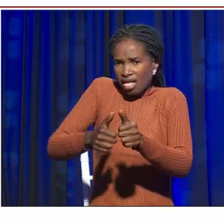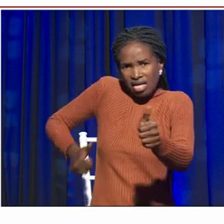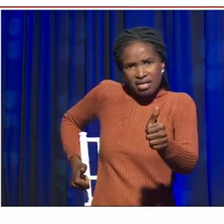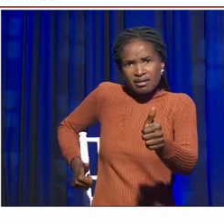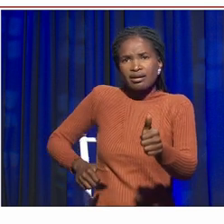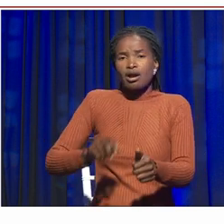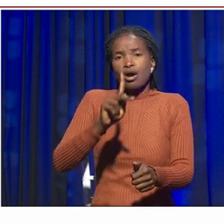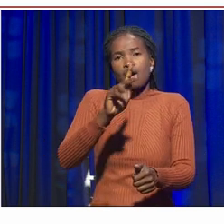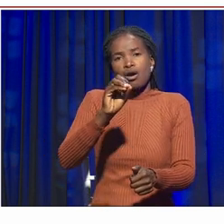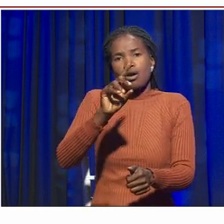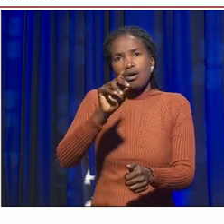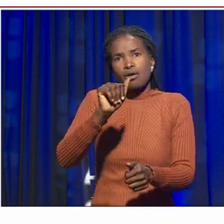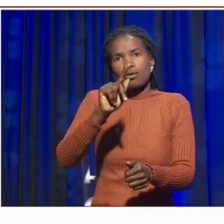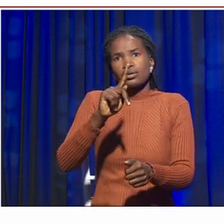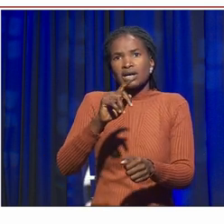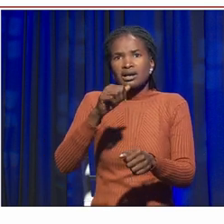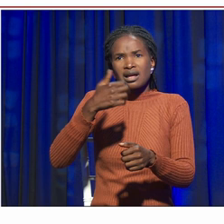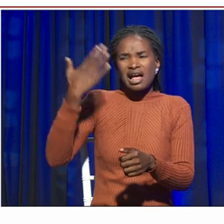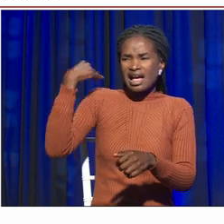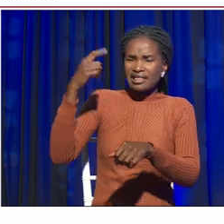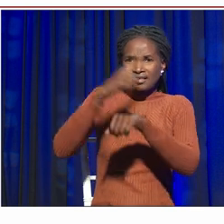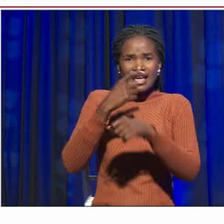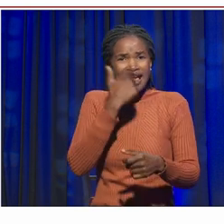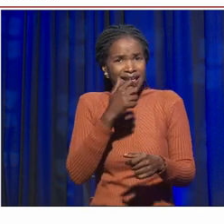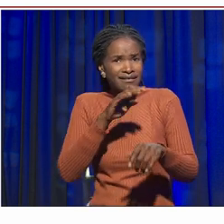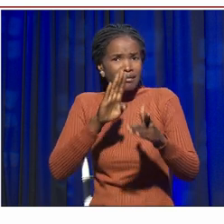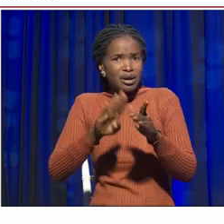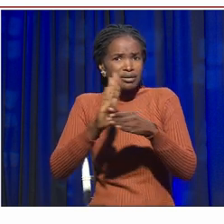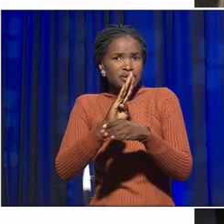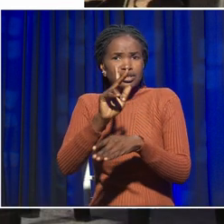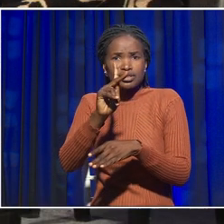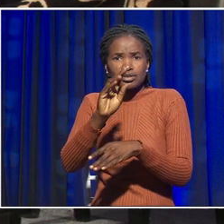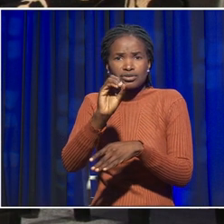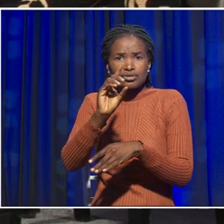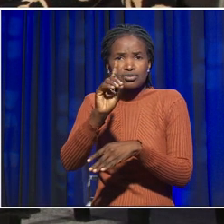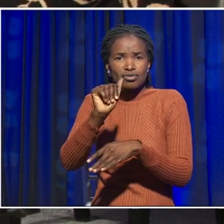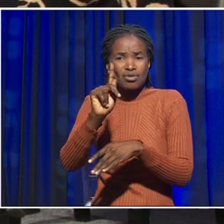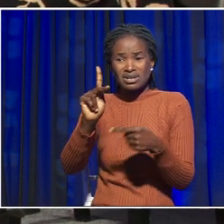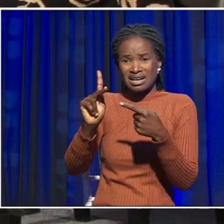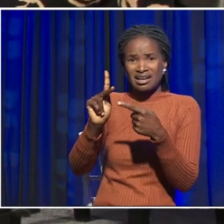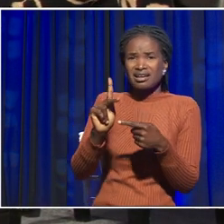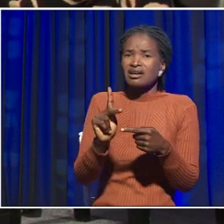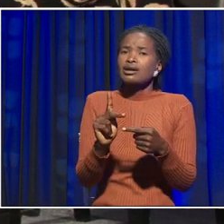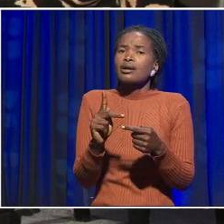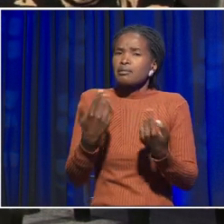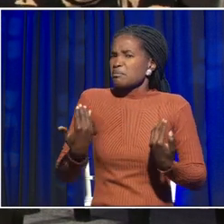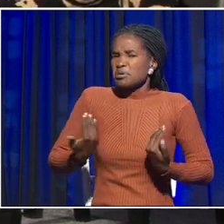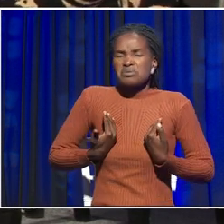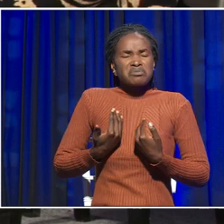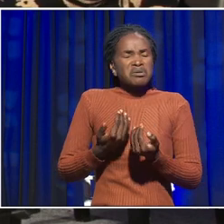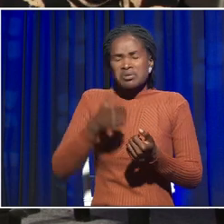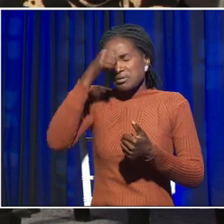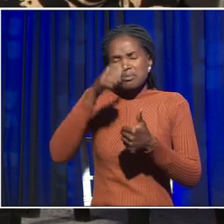being Kodak. We were laughing the other day about Kodak, correct? Because that is a company that maybe the younger generation would not even